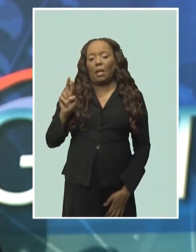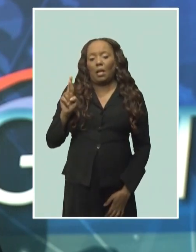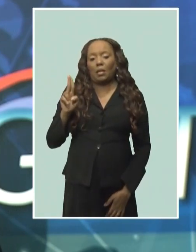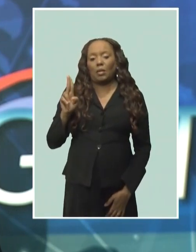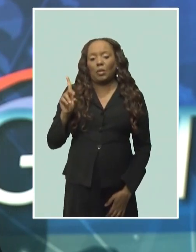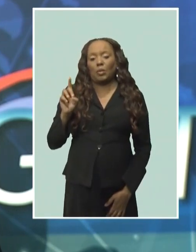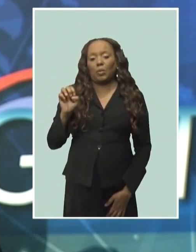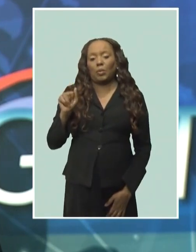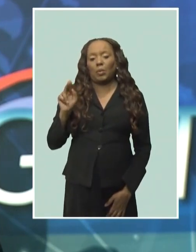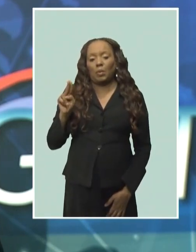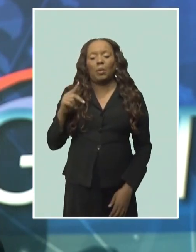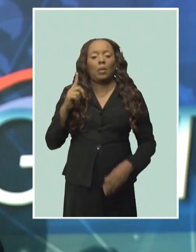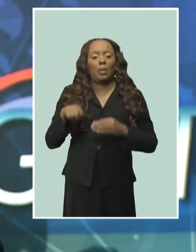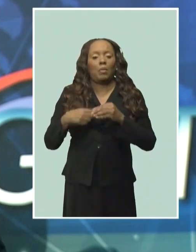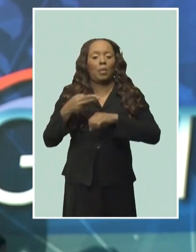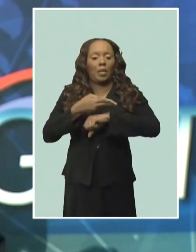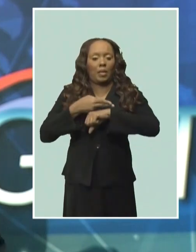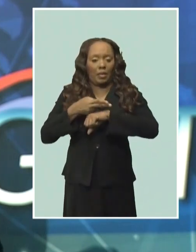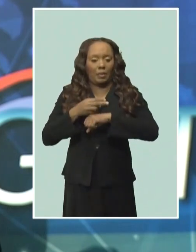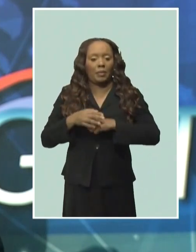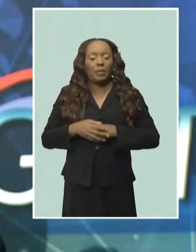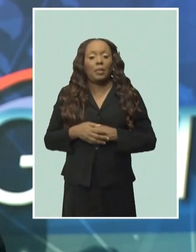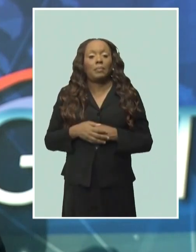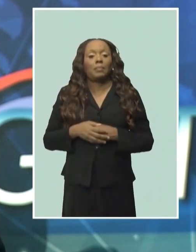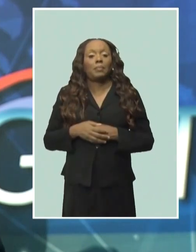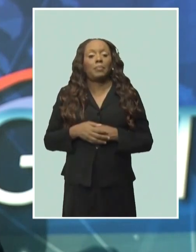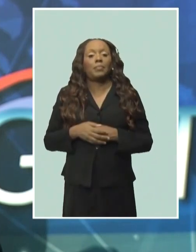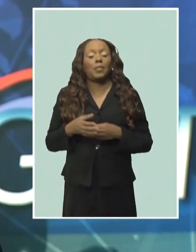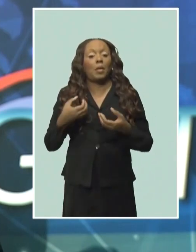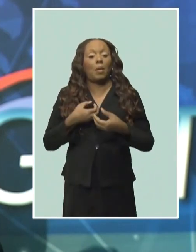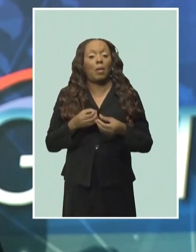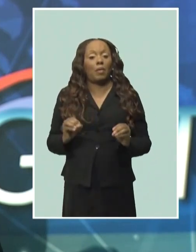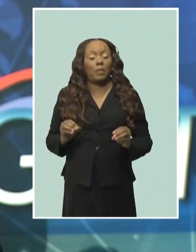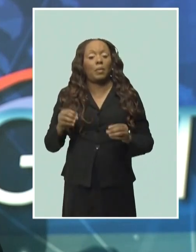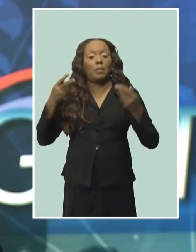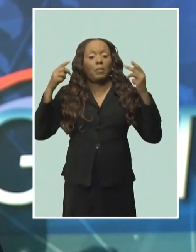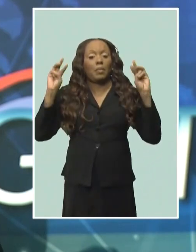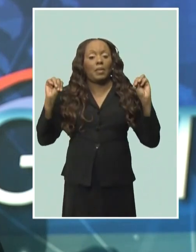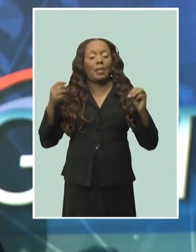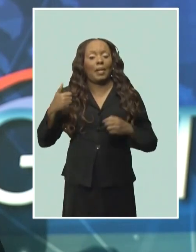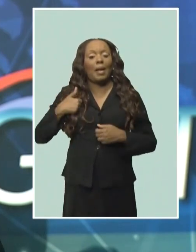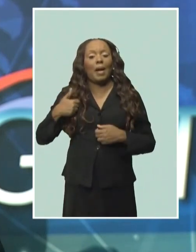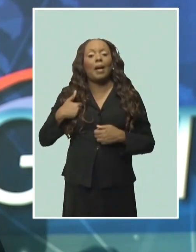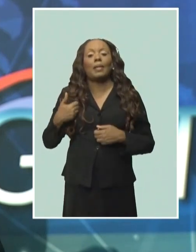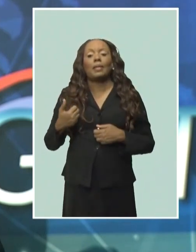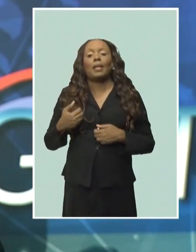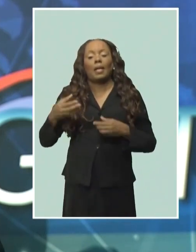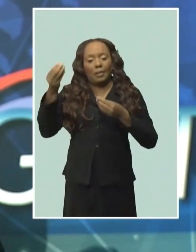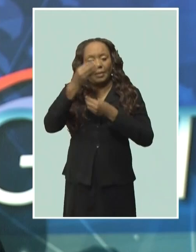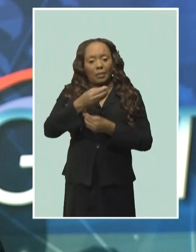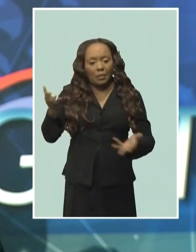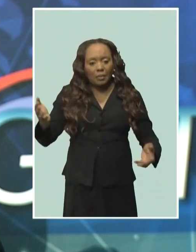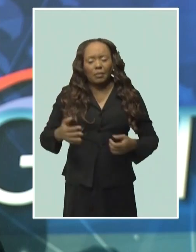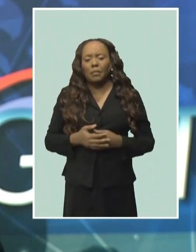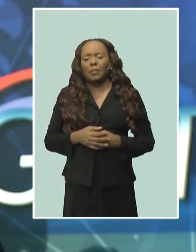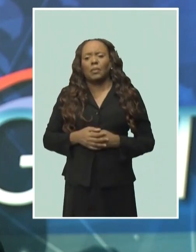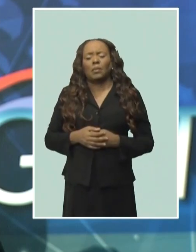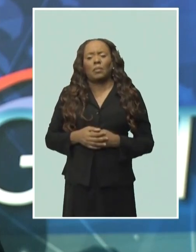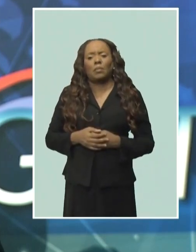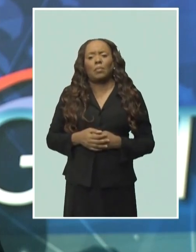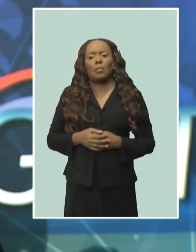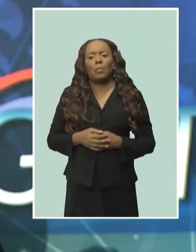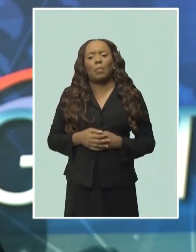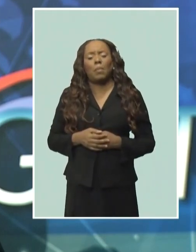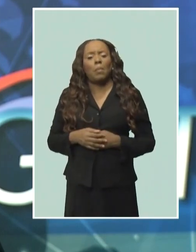by the Office of the Prime Minister of Canada. It states the two leaders expressed their deep concern over the increasing gang violence